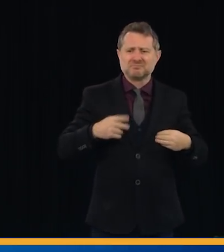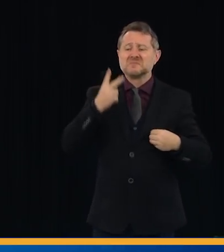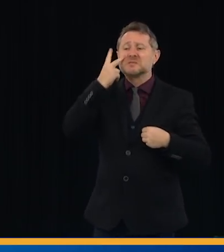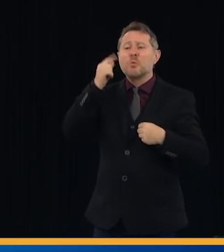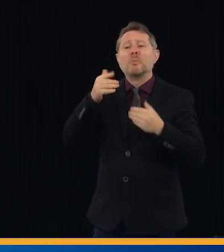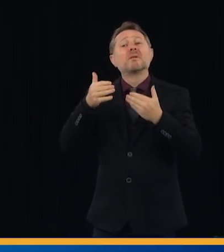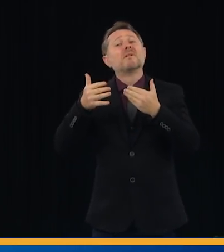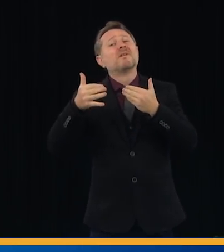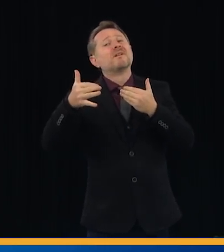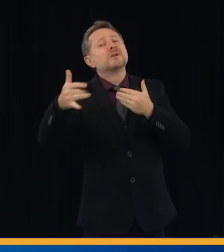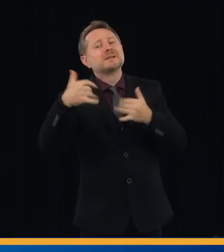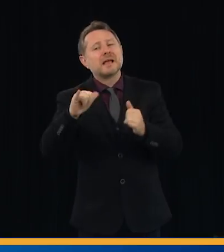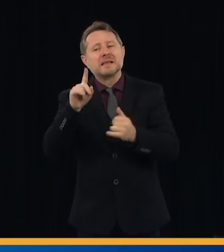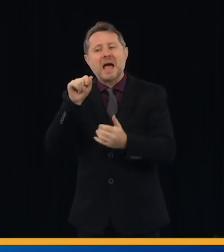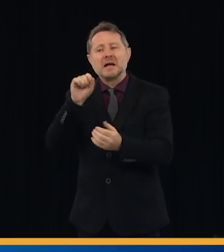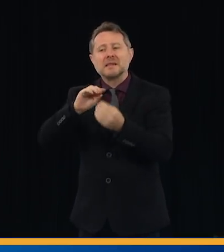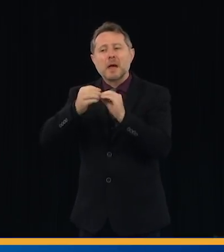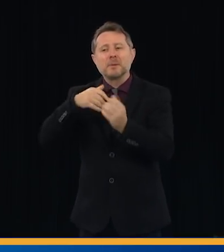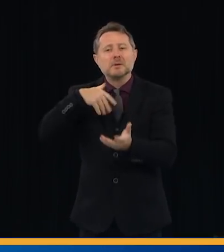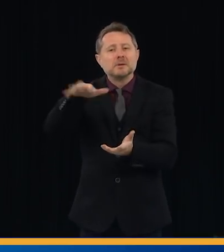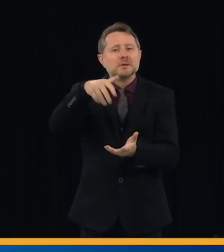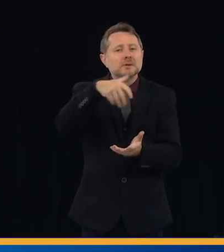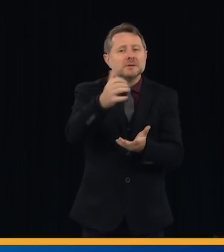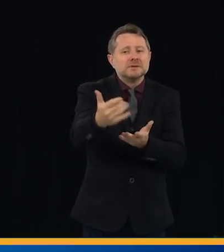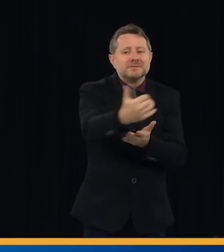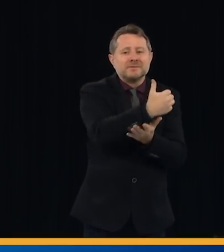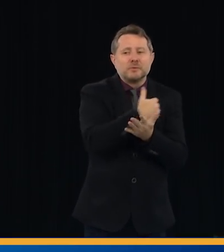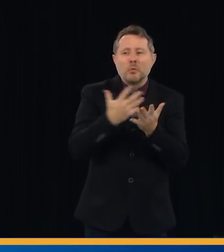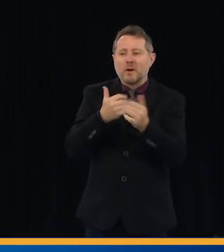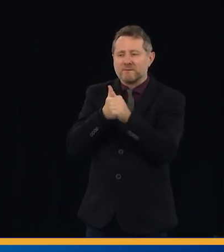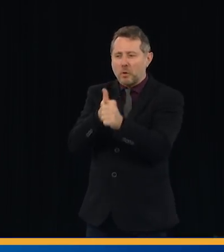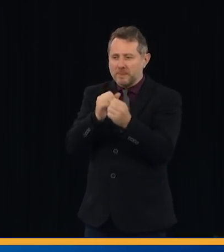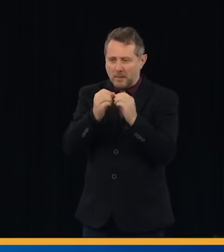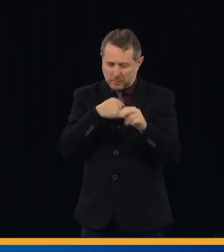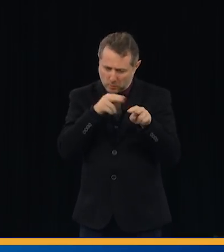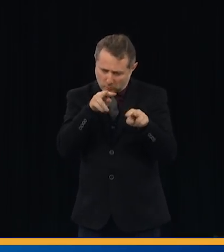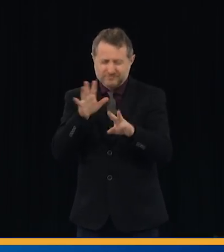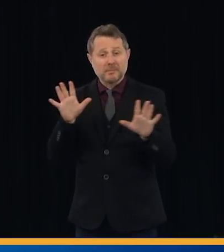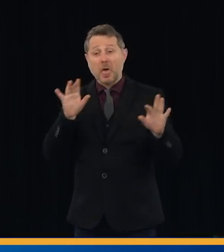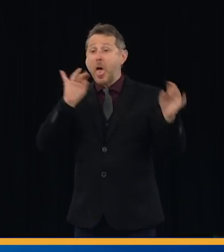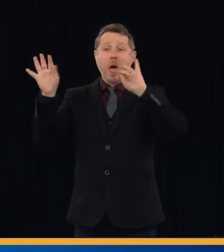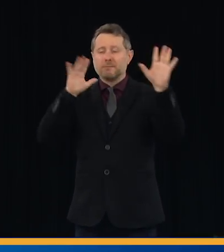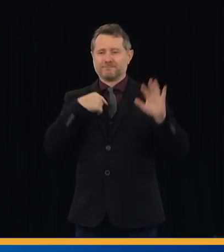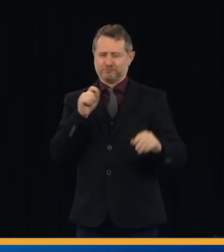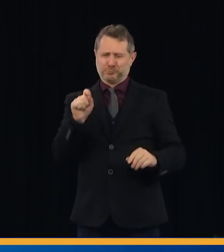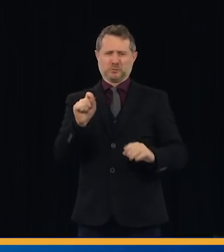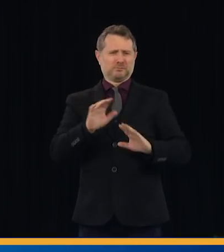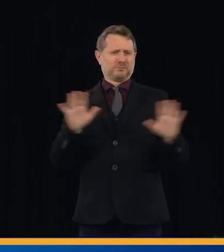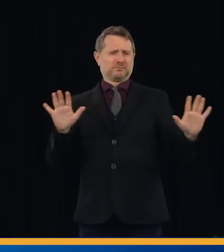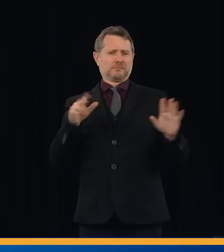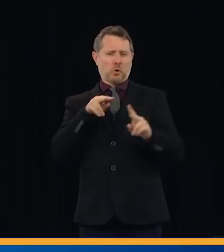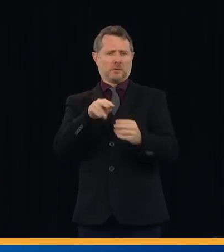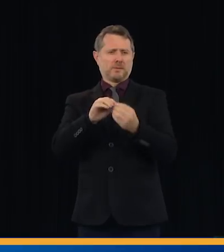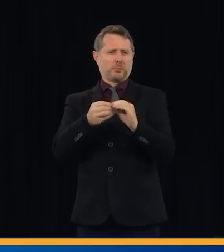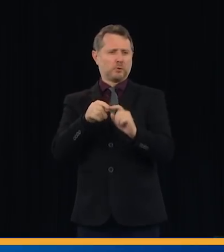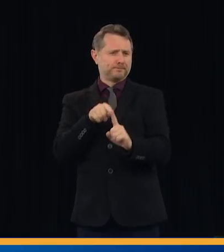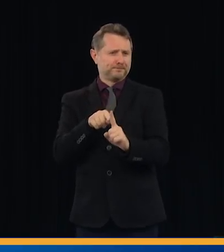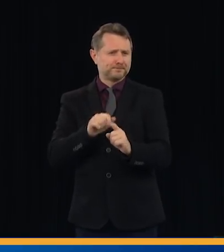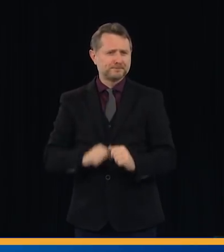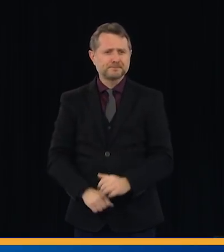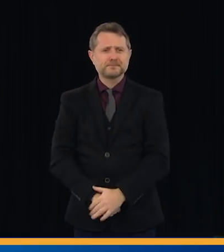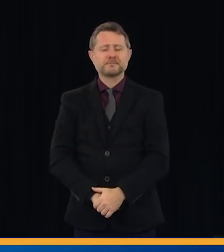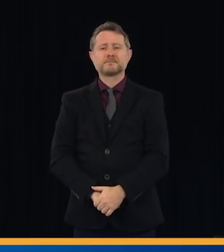numbers. Whatever the numbers say, the numbers drive the policy. So we'll track it every day, and we'll see where we